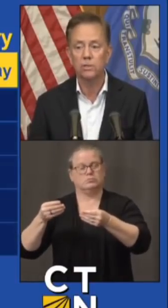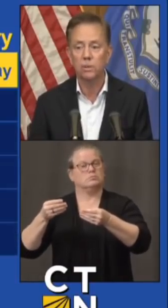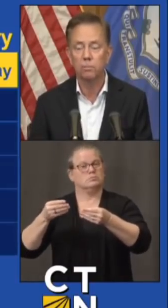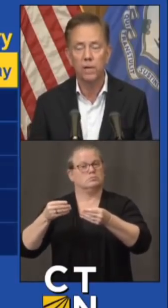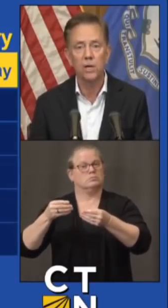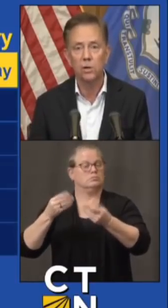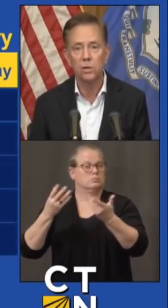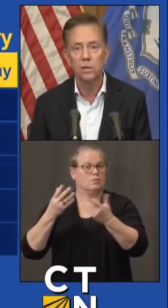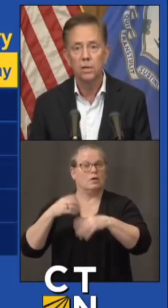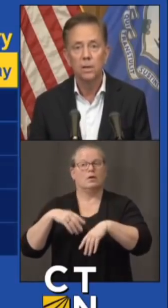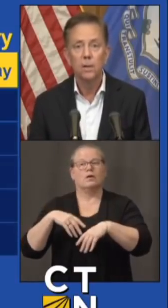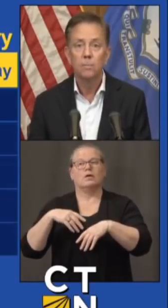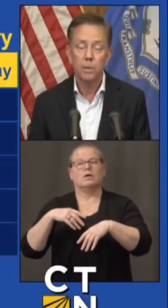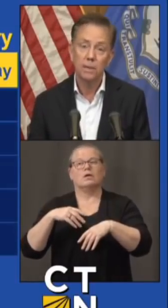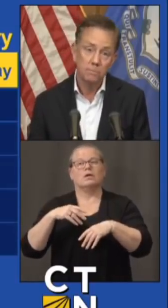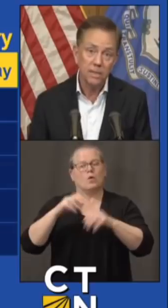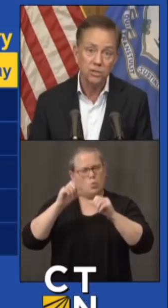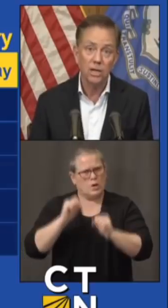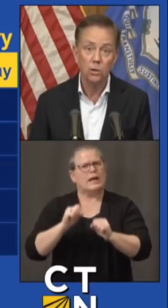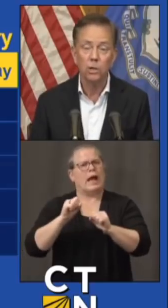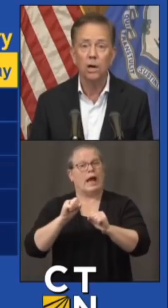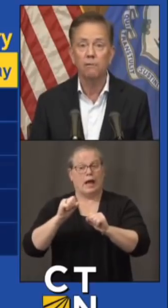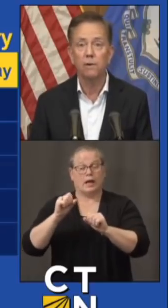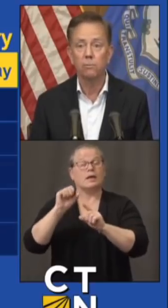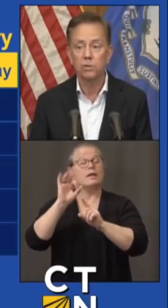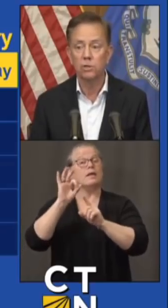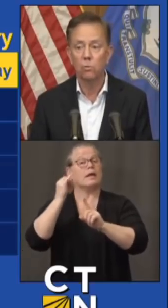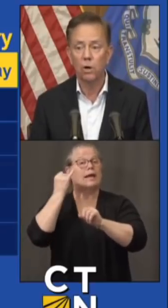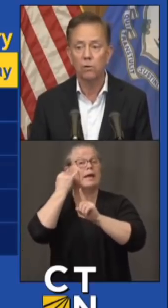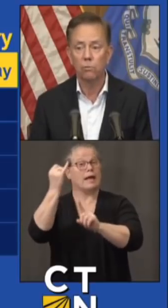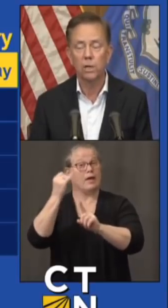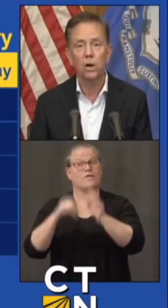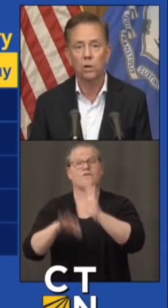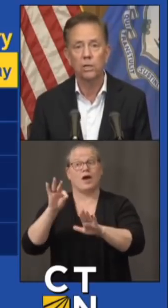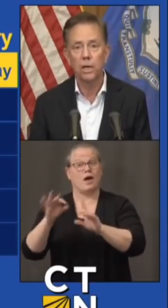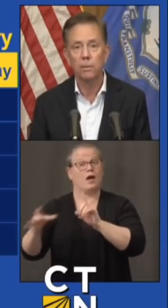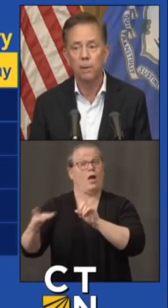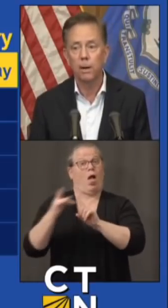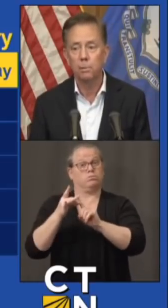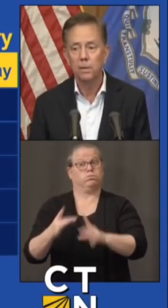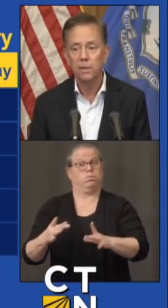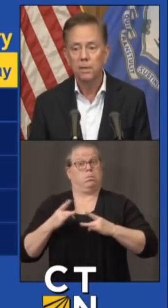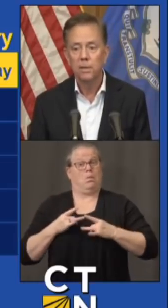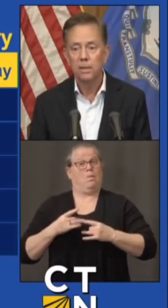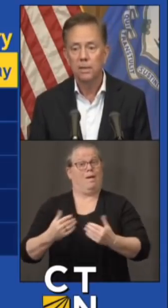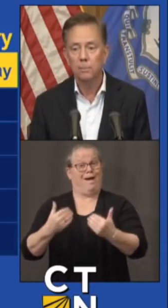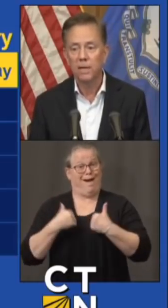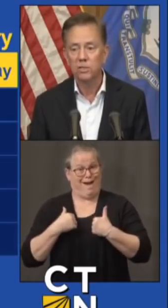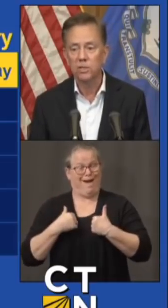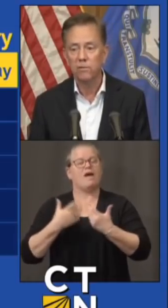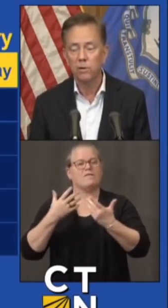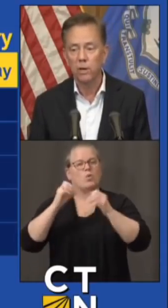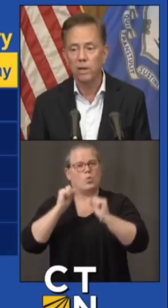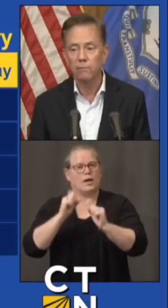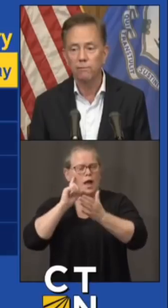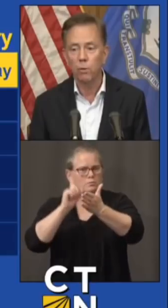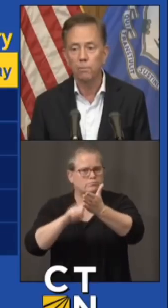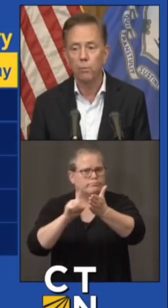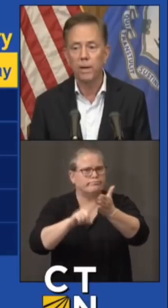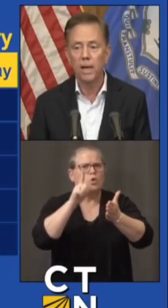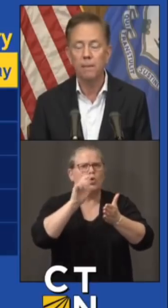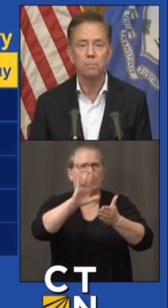which is pretty good, but it's not good enough, and we're still working really hard to keep up. The positivity rate